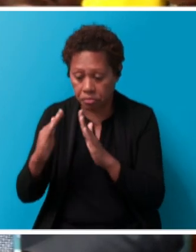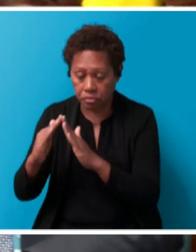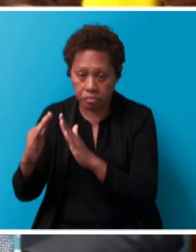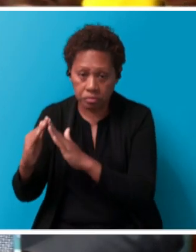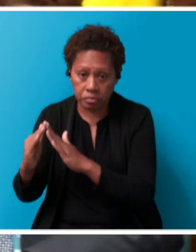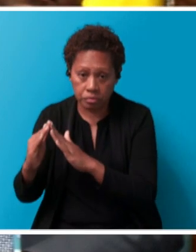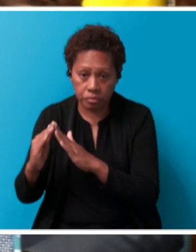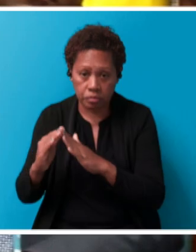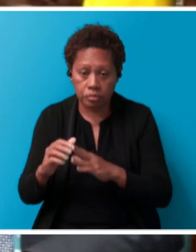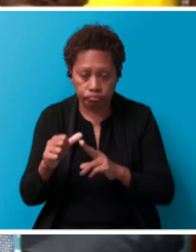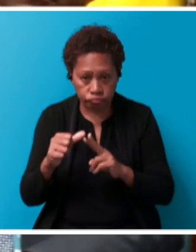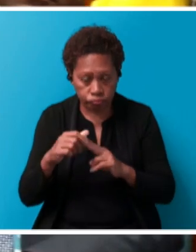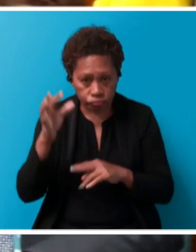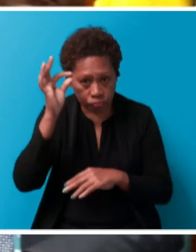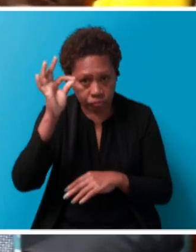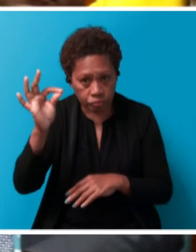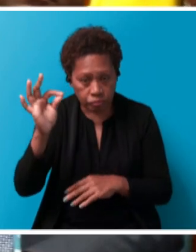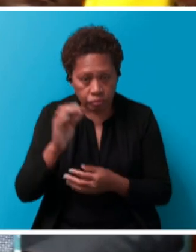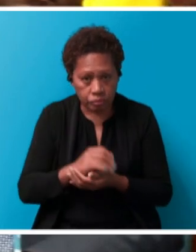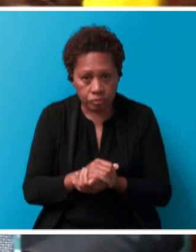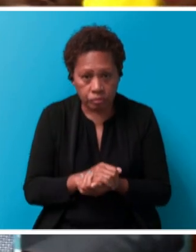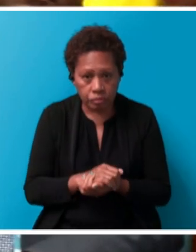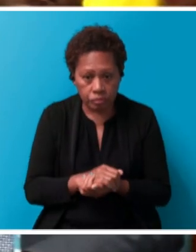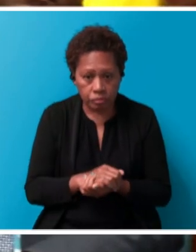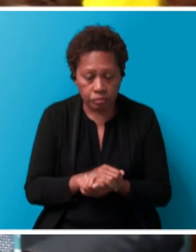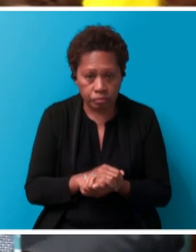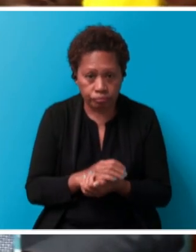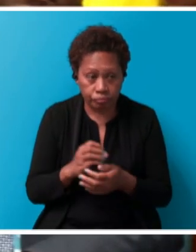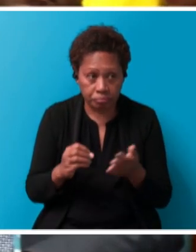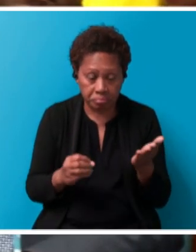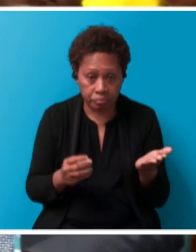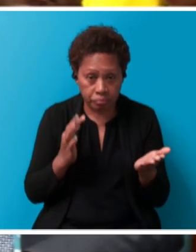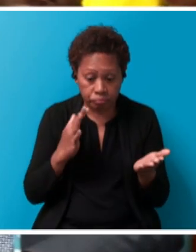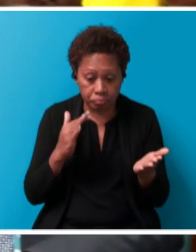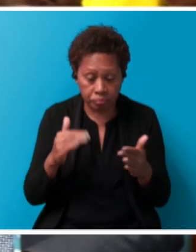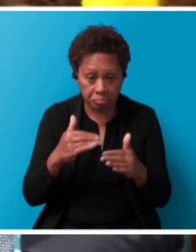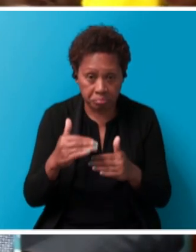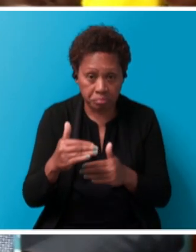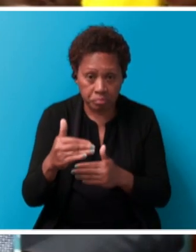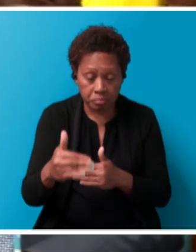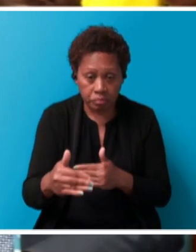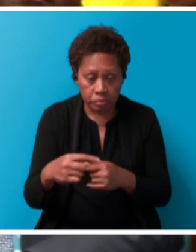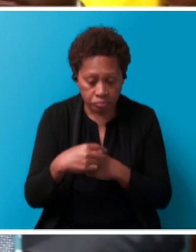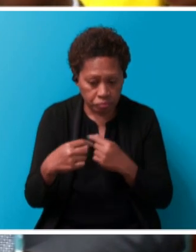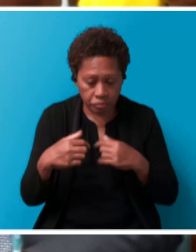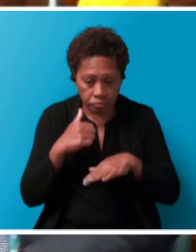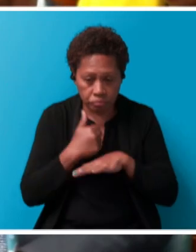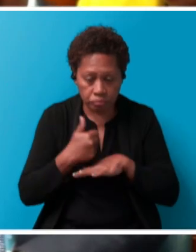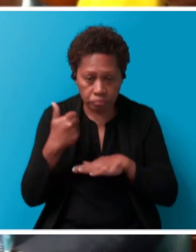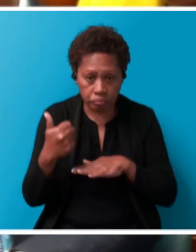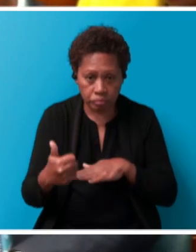Rotuma. Once these are up and running, it is we as a government